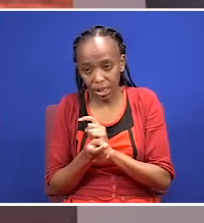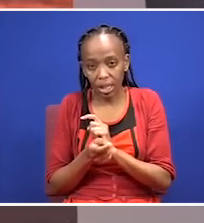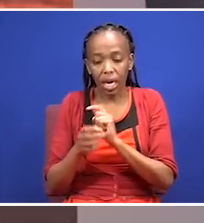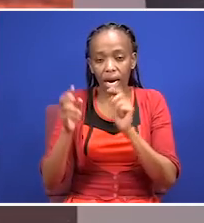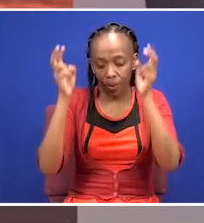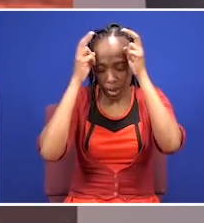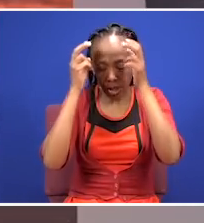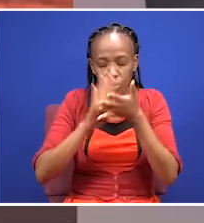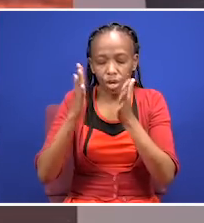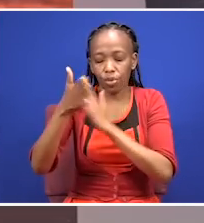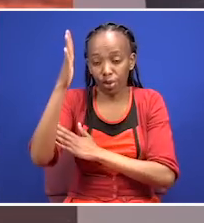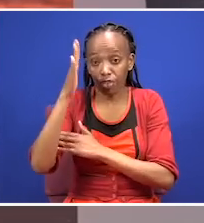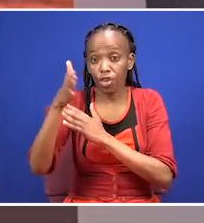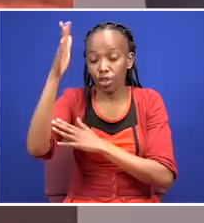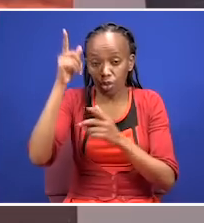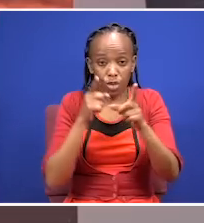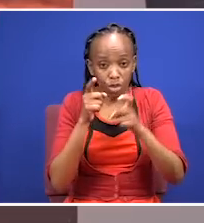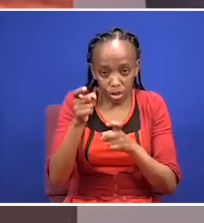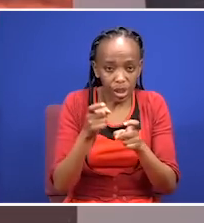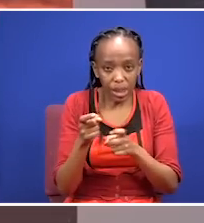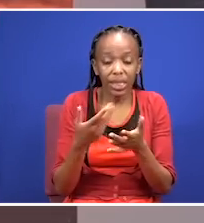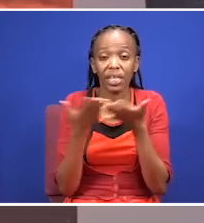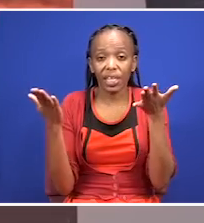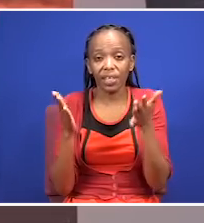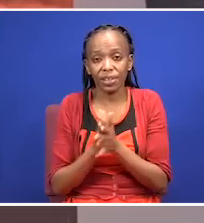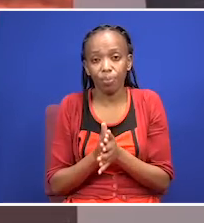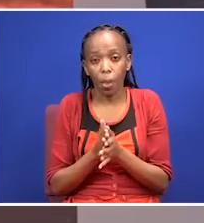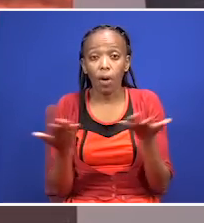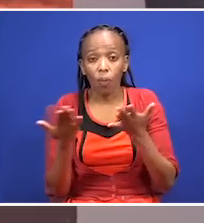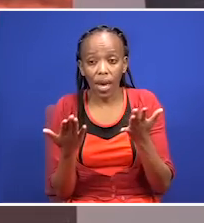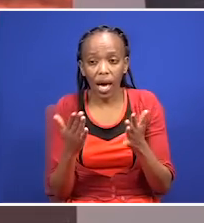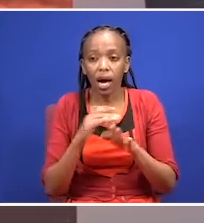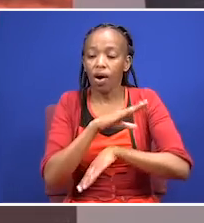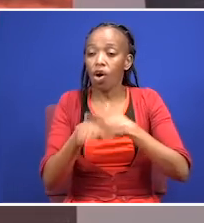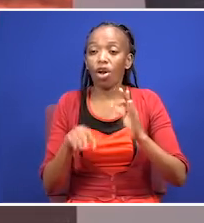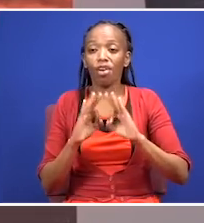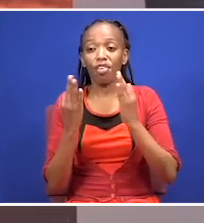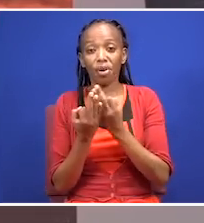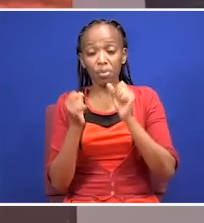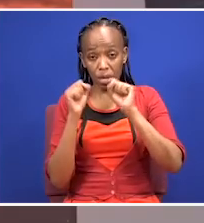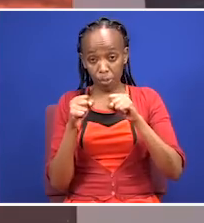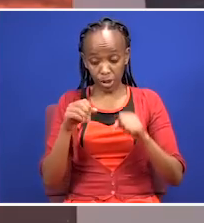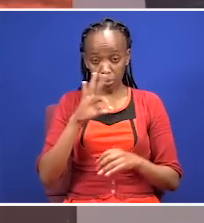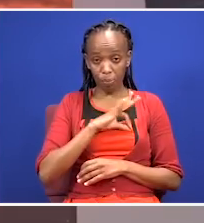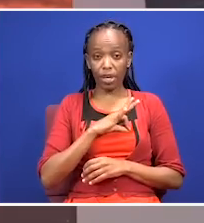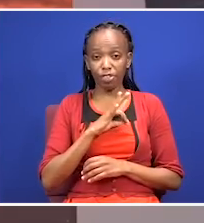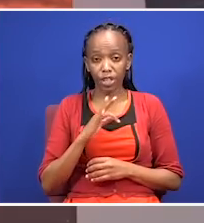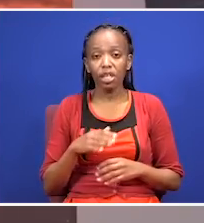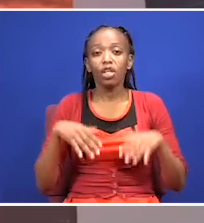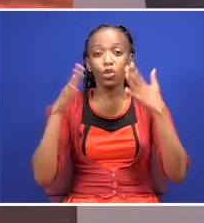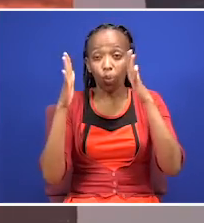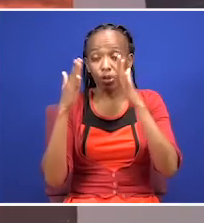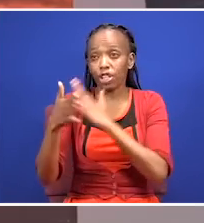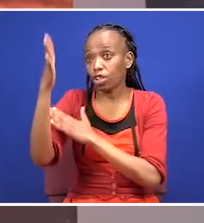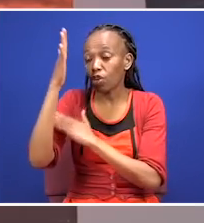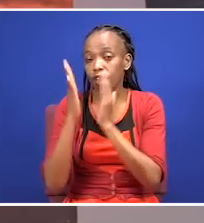his glory god manipulated or orchestrated events where the whole family would finally benefit to appreciate